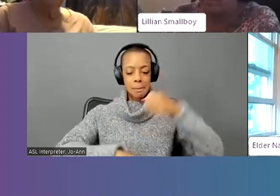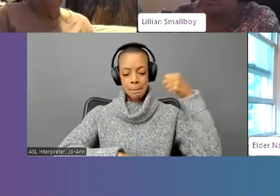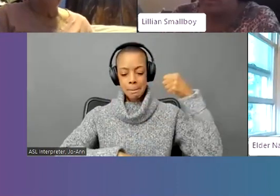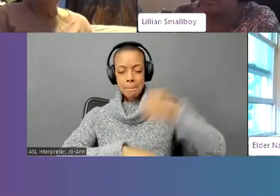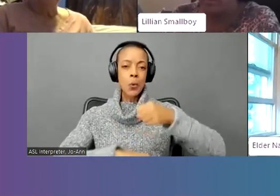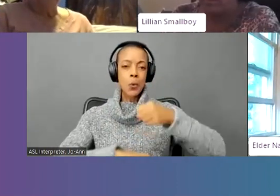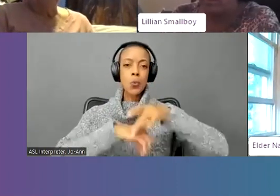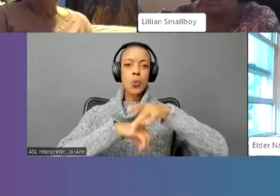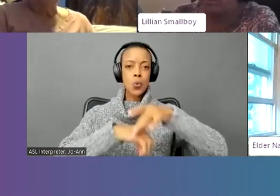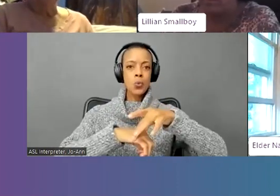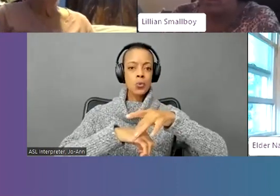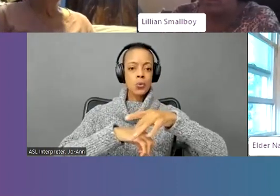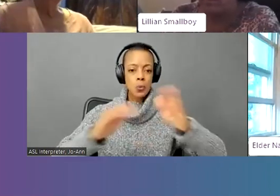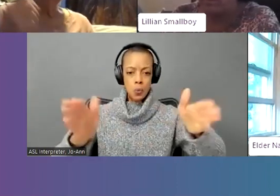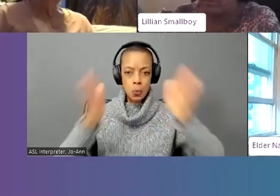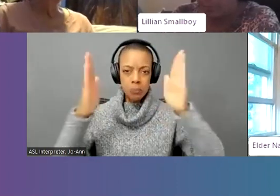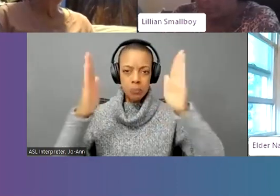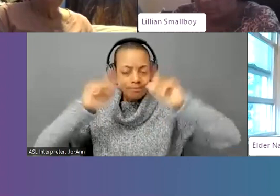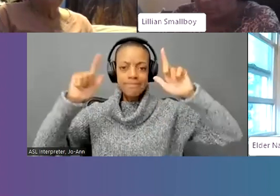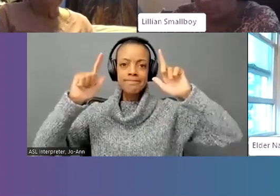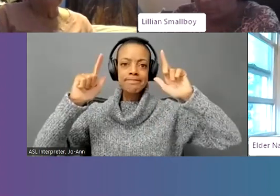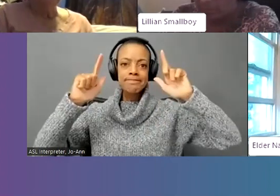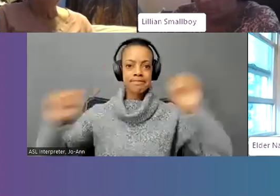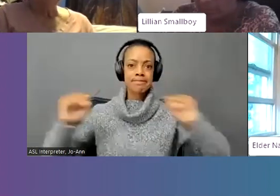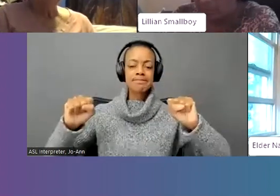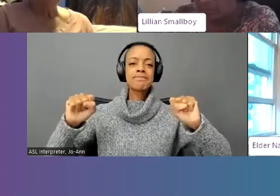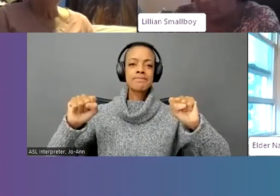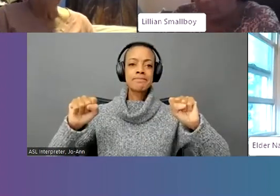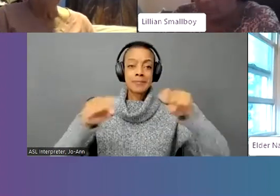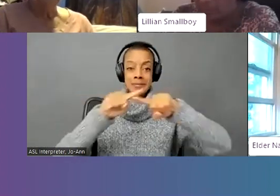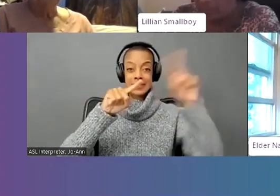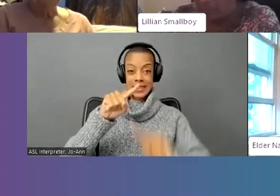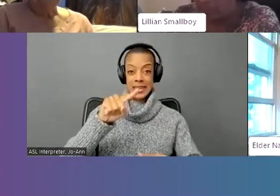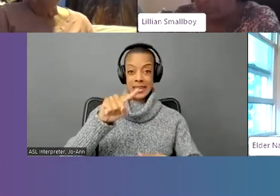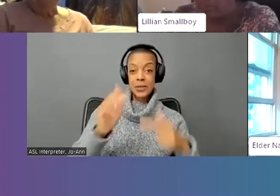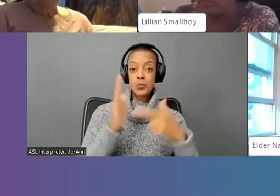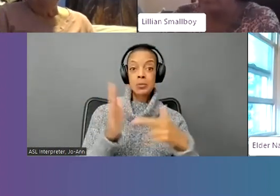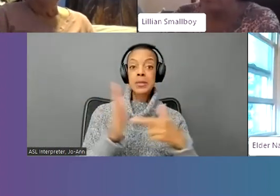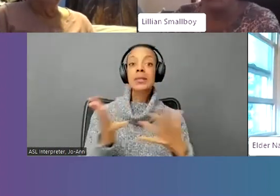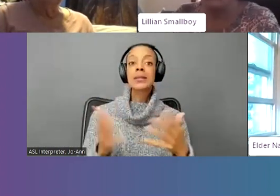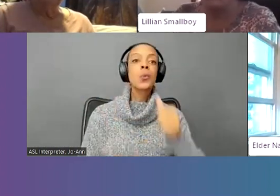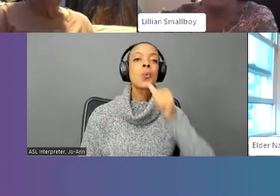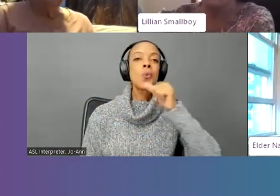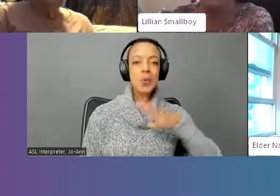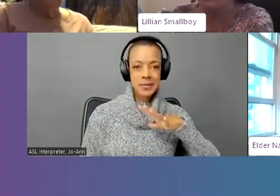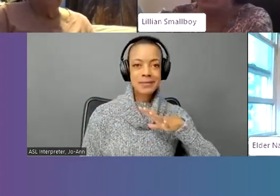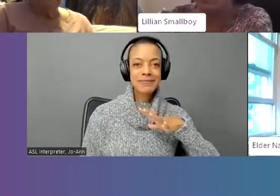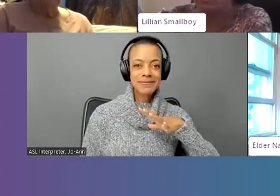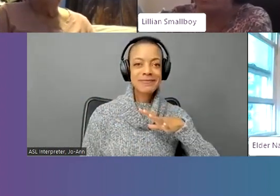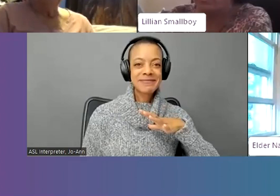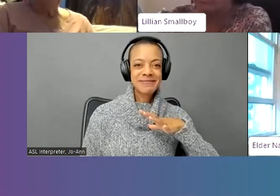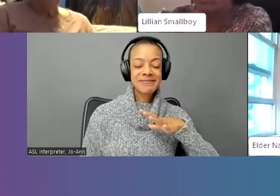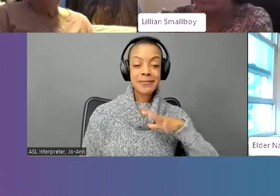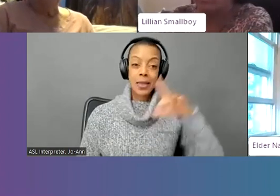to wake her up, you know, and they say that the lightning represents the women and the thunder is the